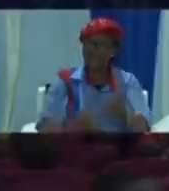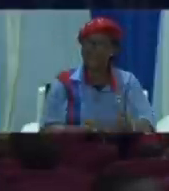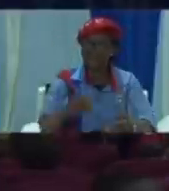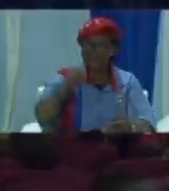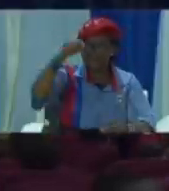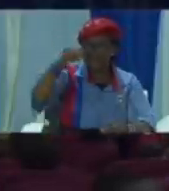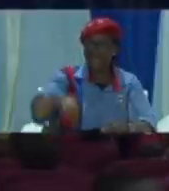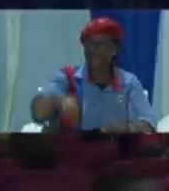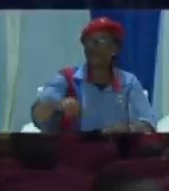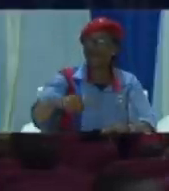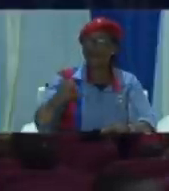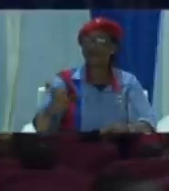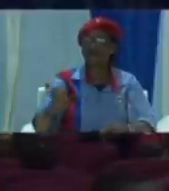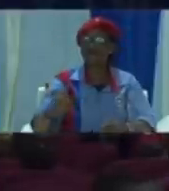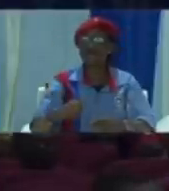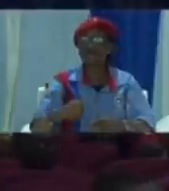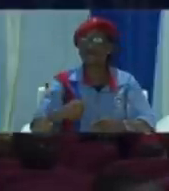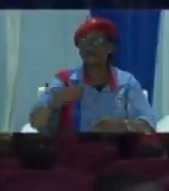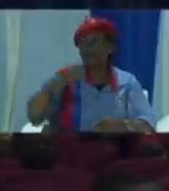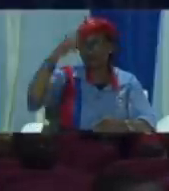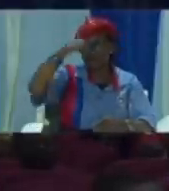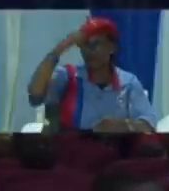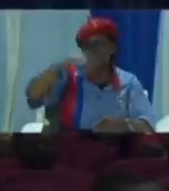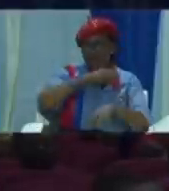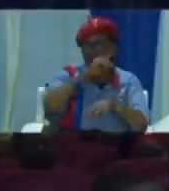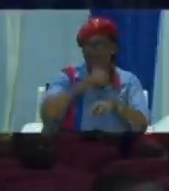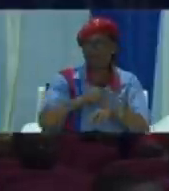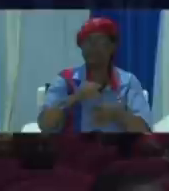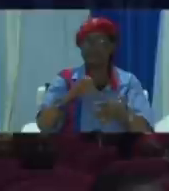another. Wisdom belongs to him.